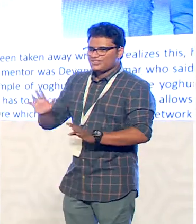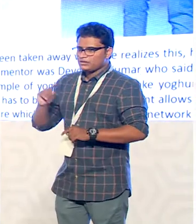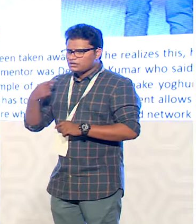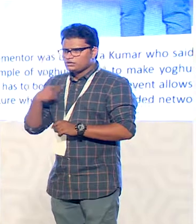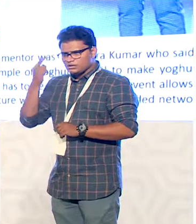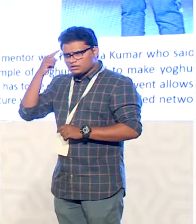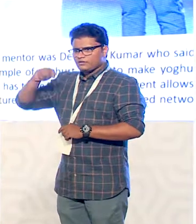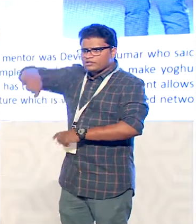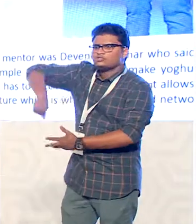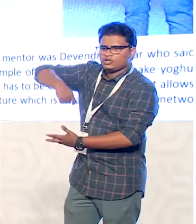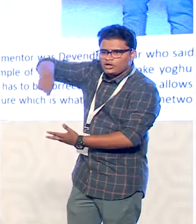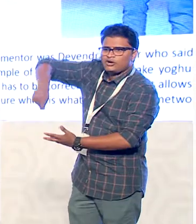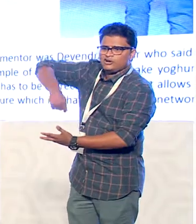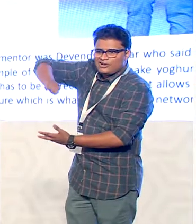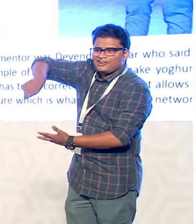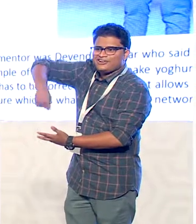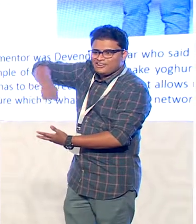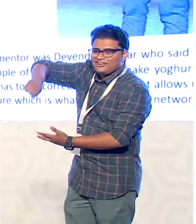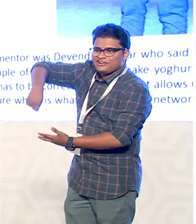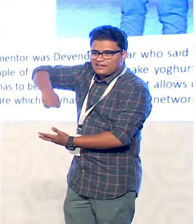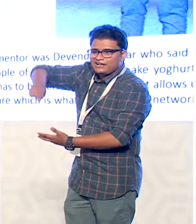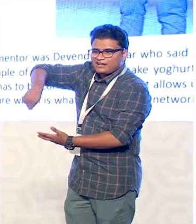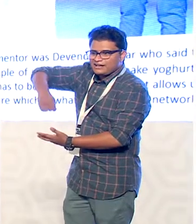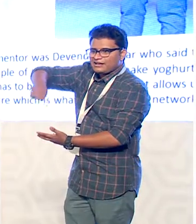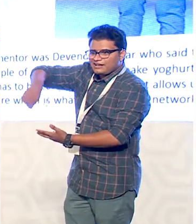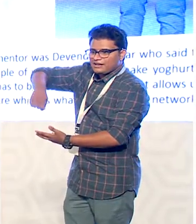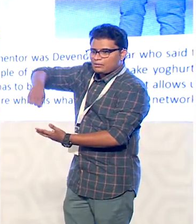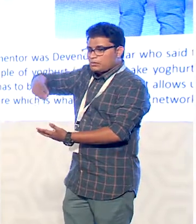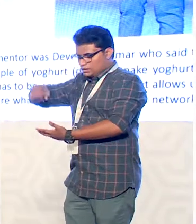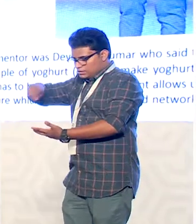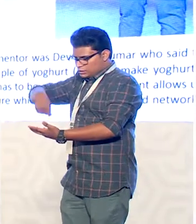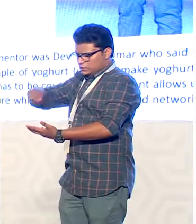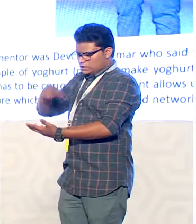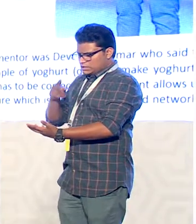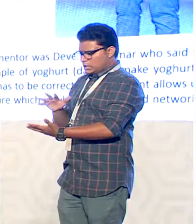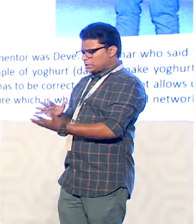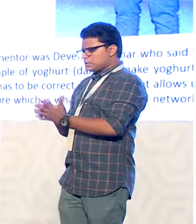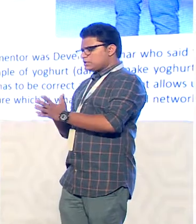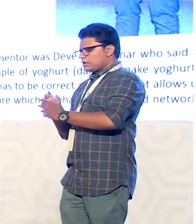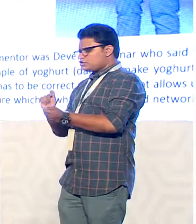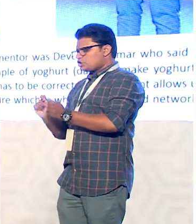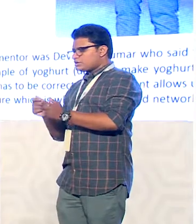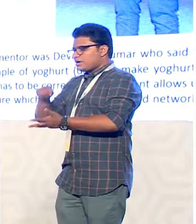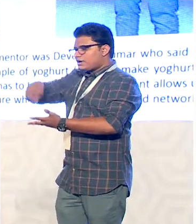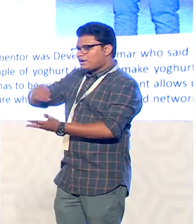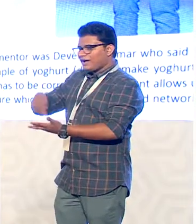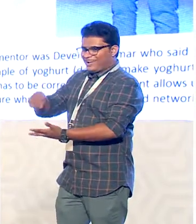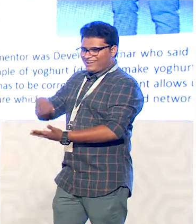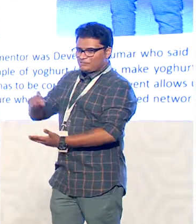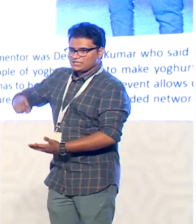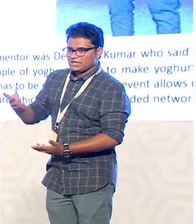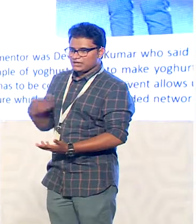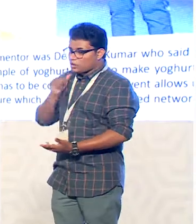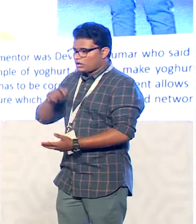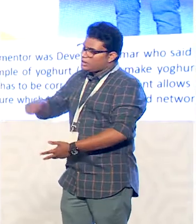You have to stir it. So there will be times when there's need for agitation. Okay? So I think that doesn't